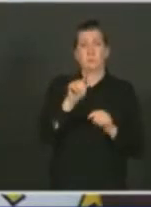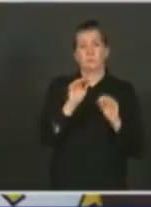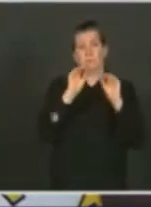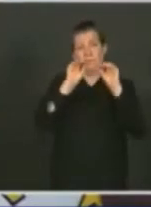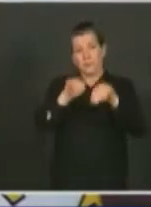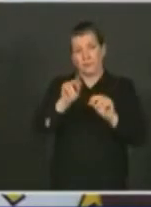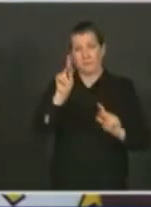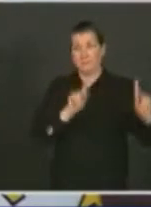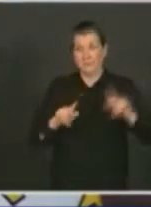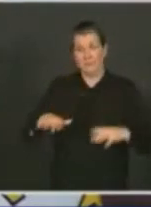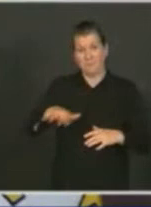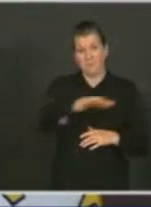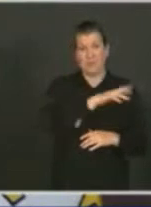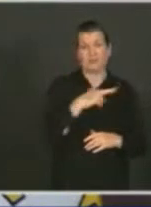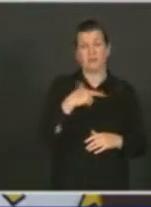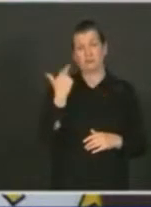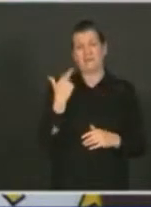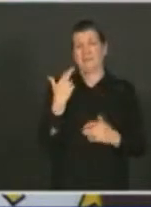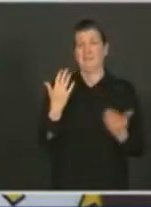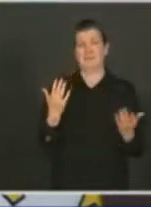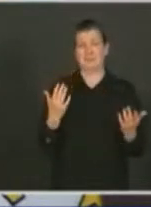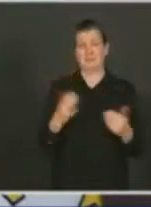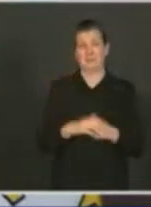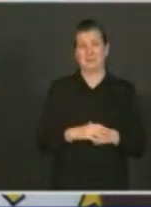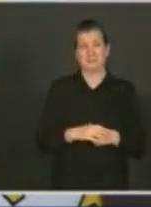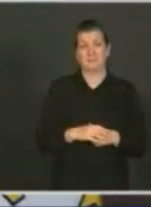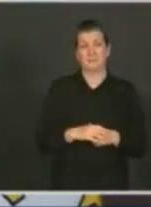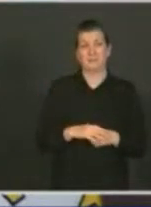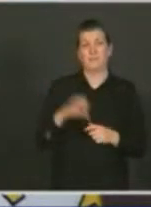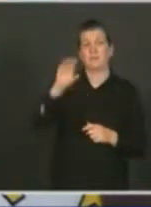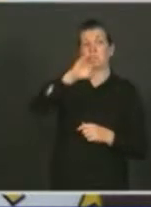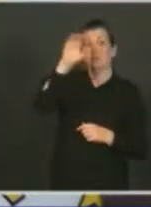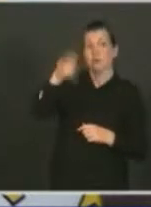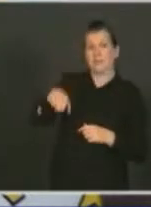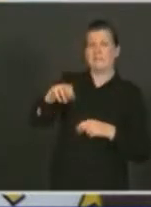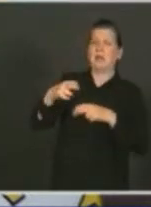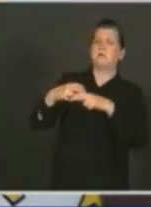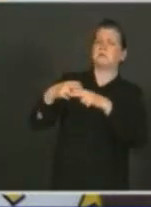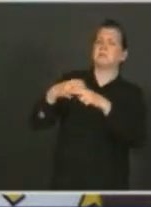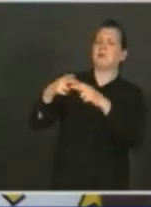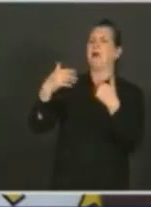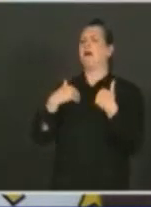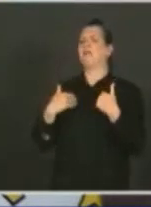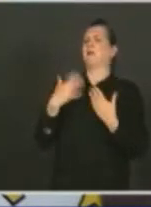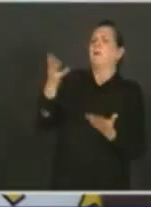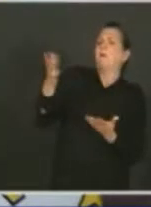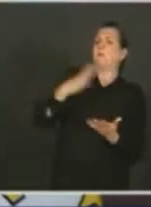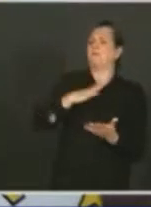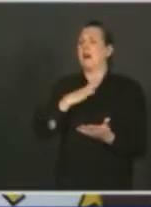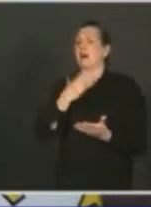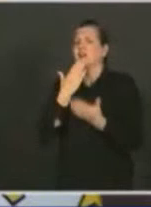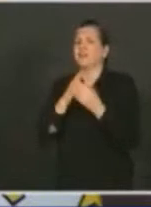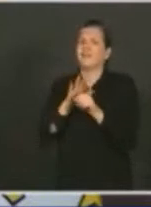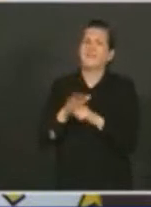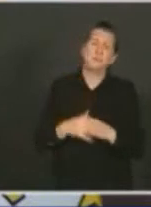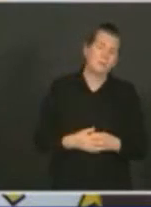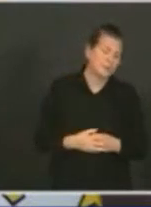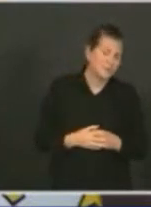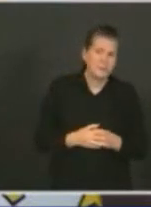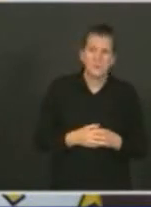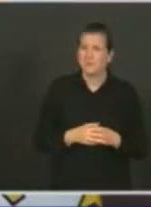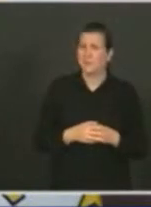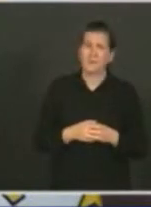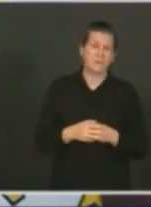hospital. The Cranston Field Hospital is not the answer. My team works to support and mitigate, but there is no cure at this